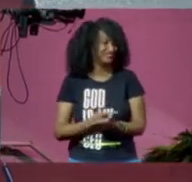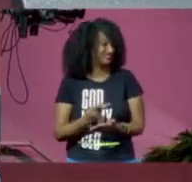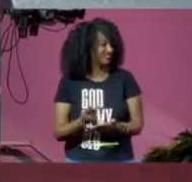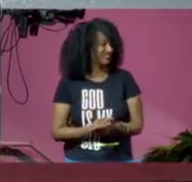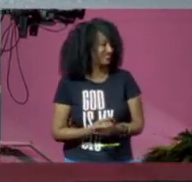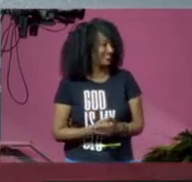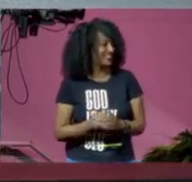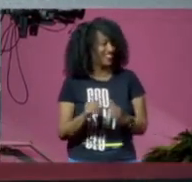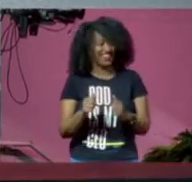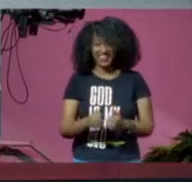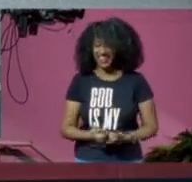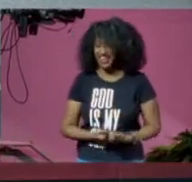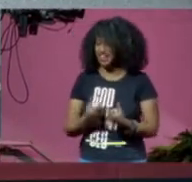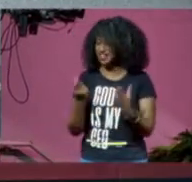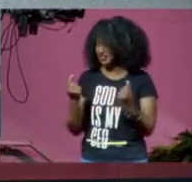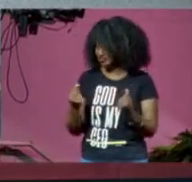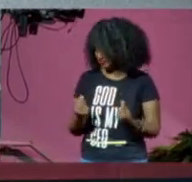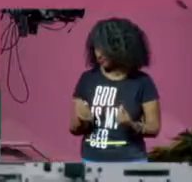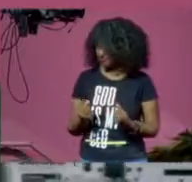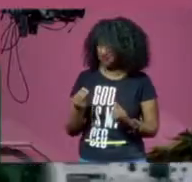some long division, amen.